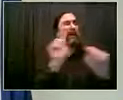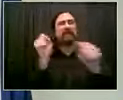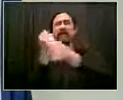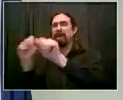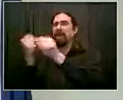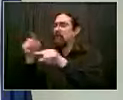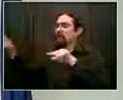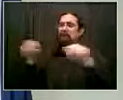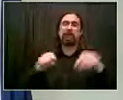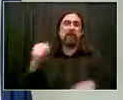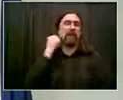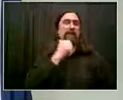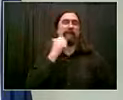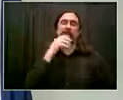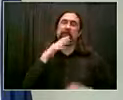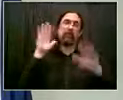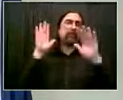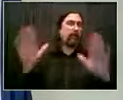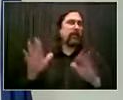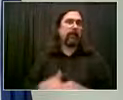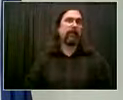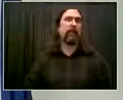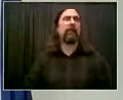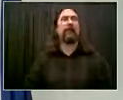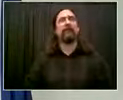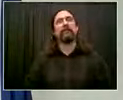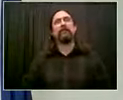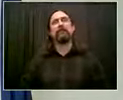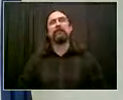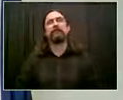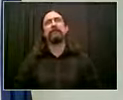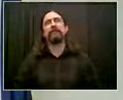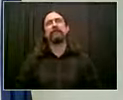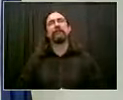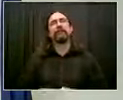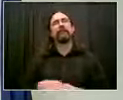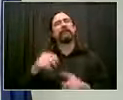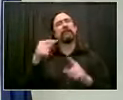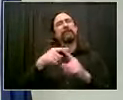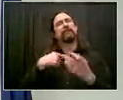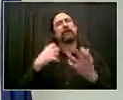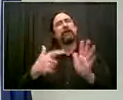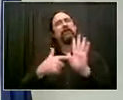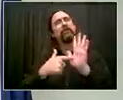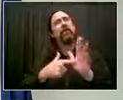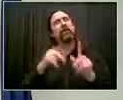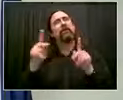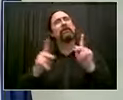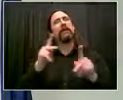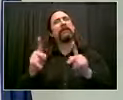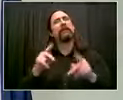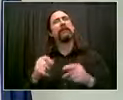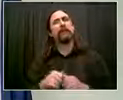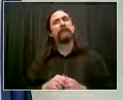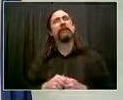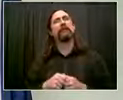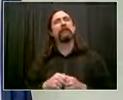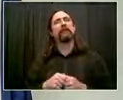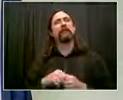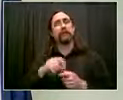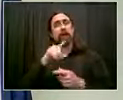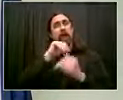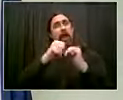those individuals, to tell them there's an alternative to this. You don't have to do things this way. And they have a story to tell them,